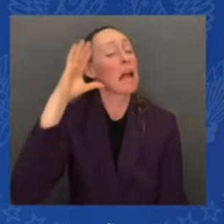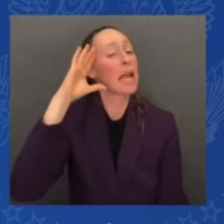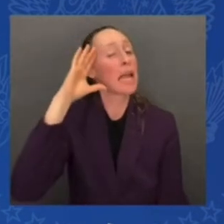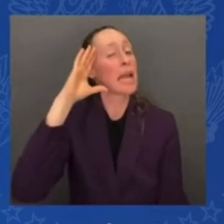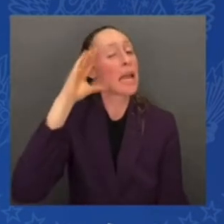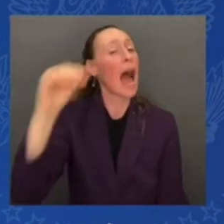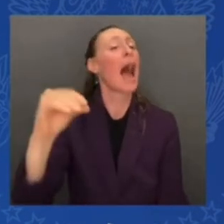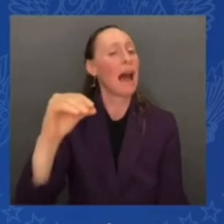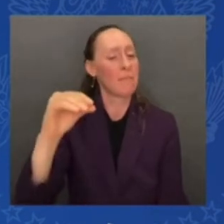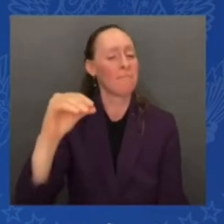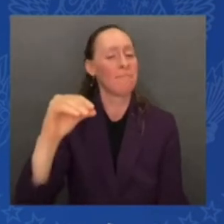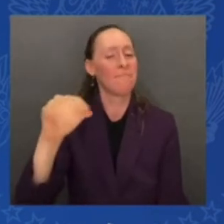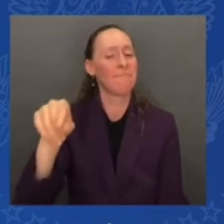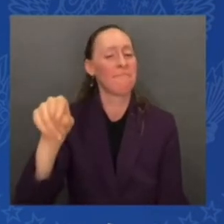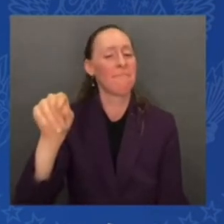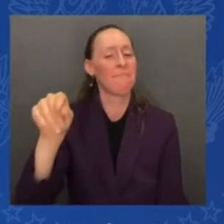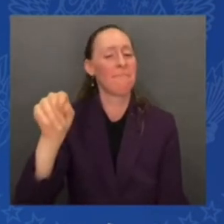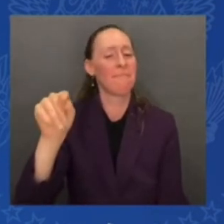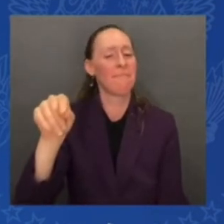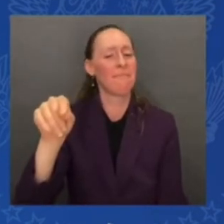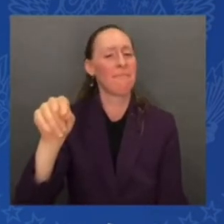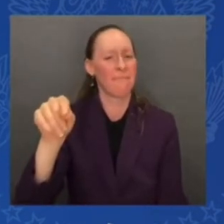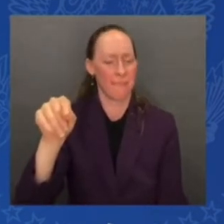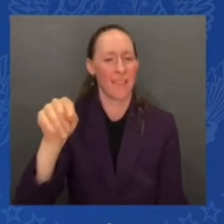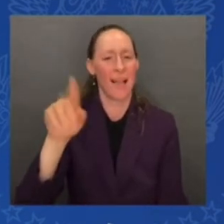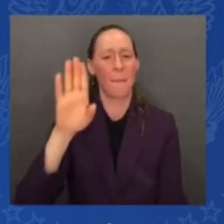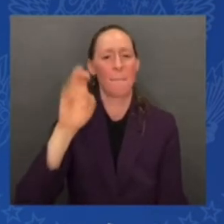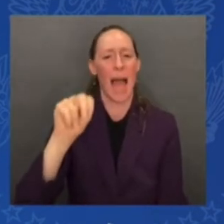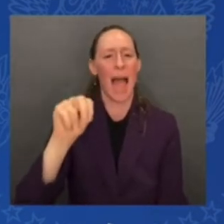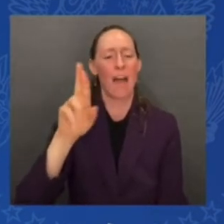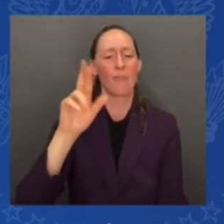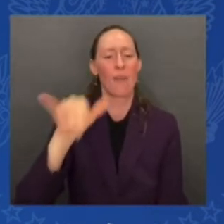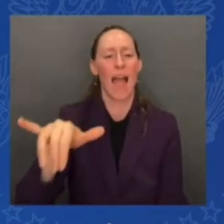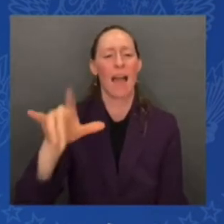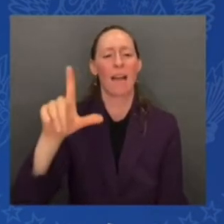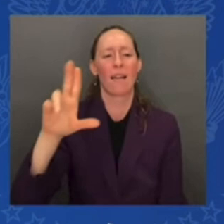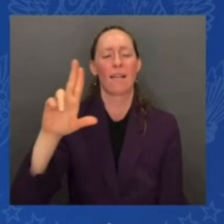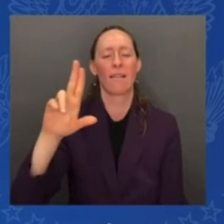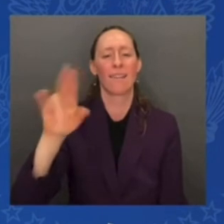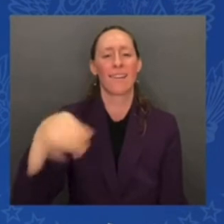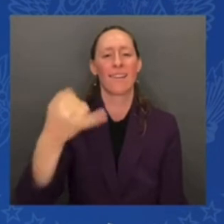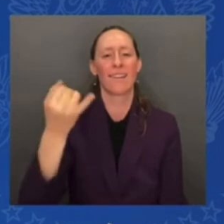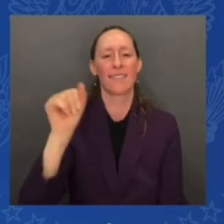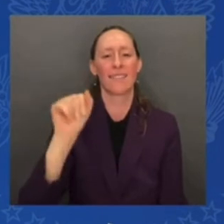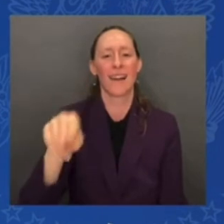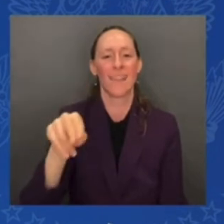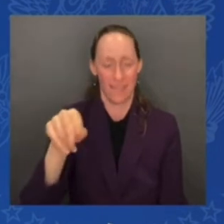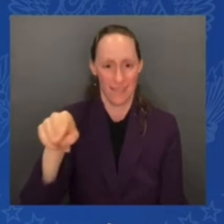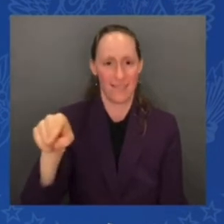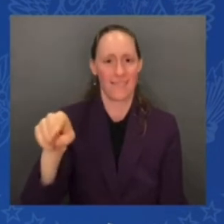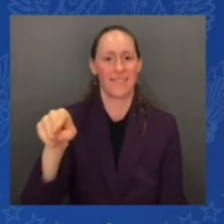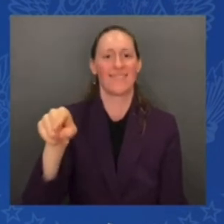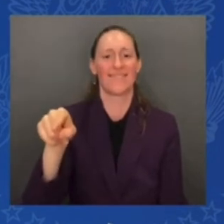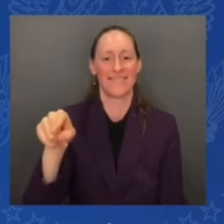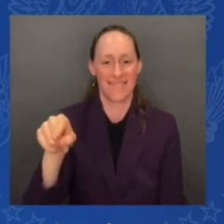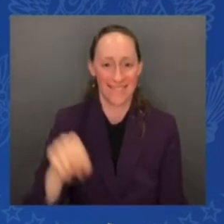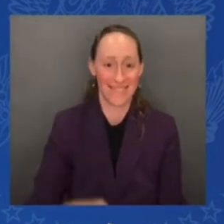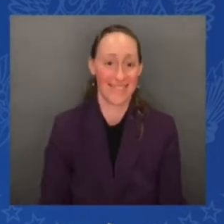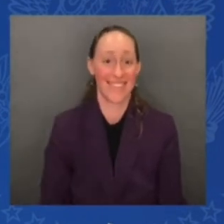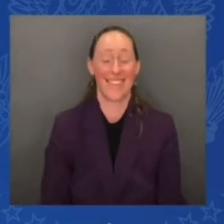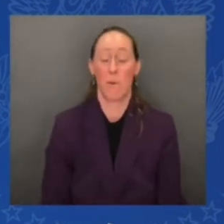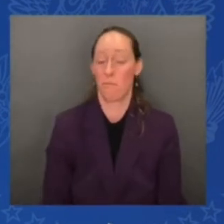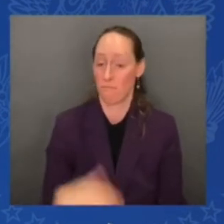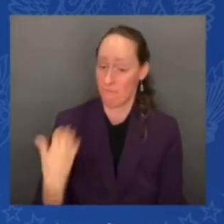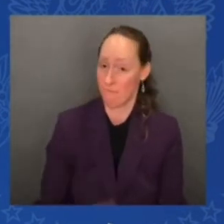where he came from, but I tell you what, I told him, I'm prepared to help in terms of making sure